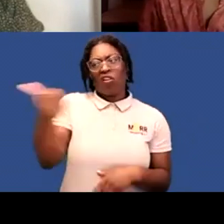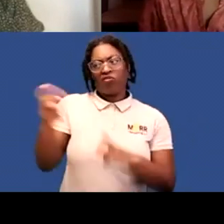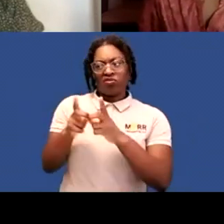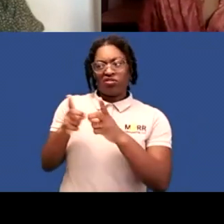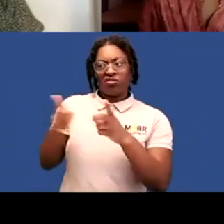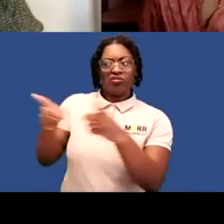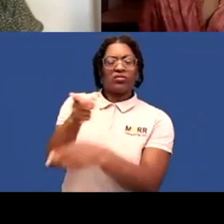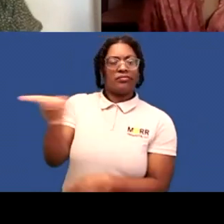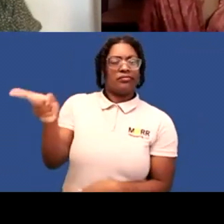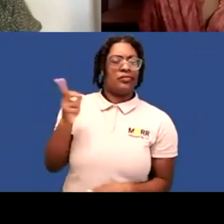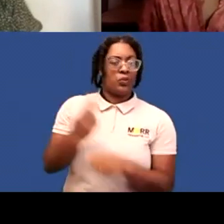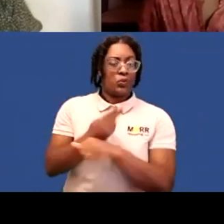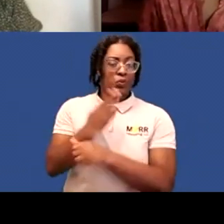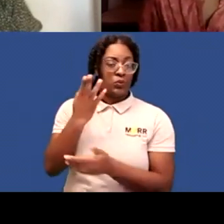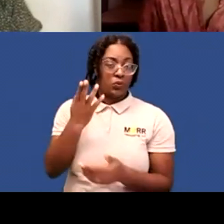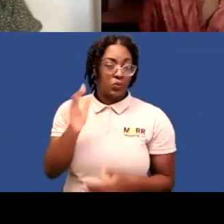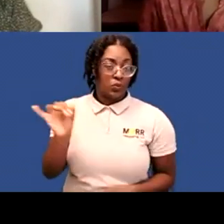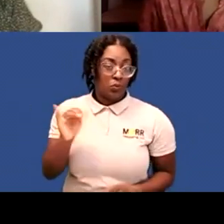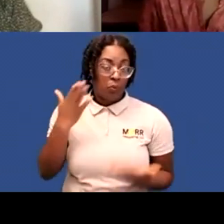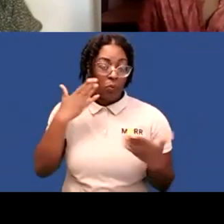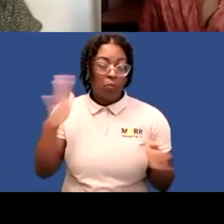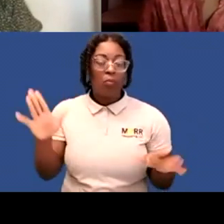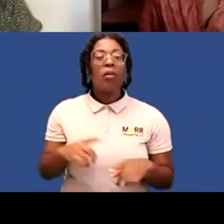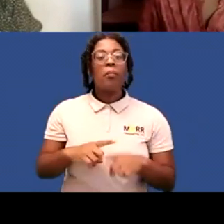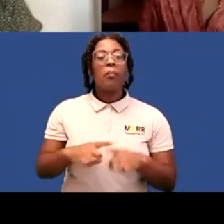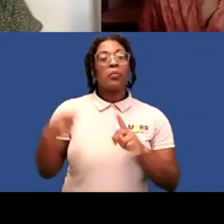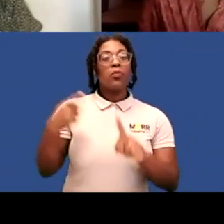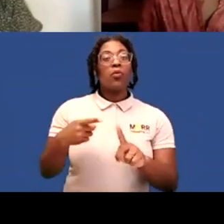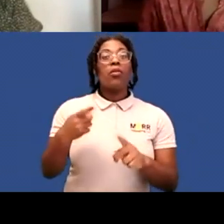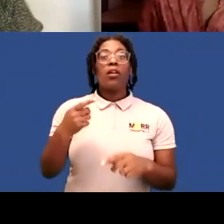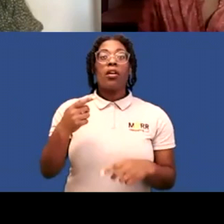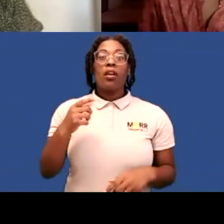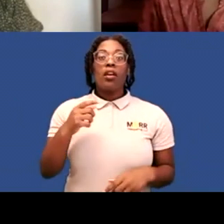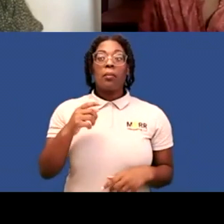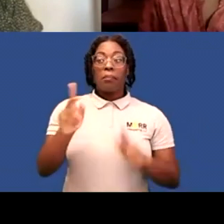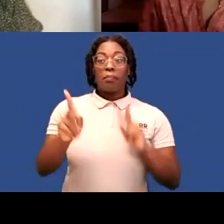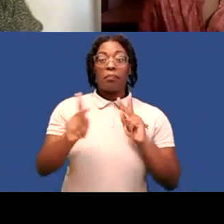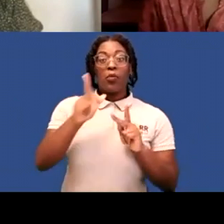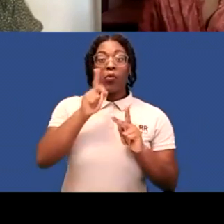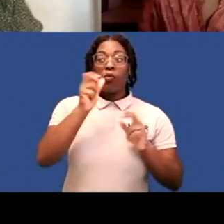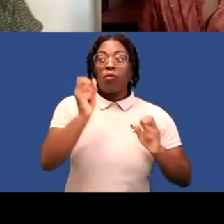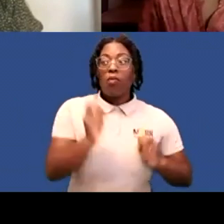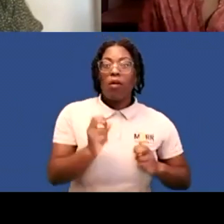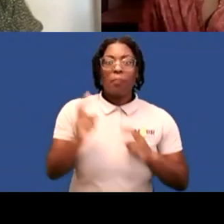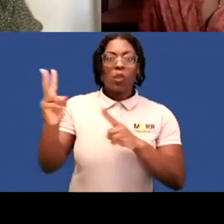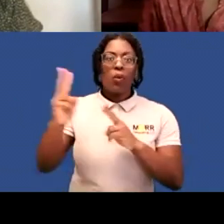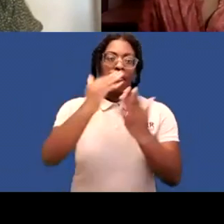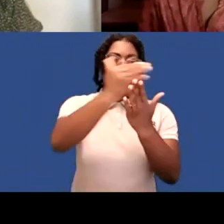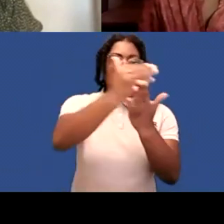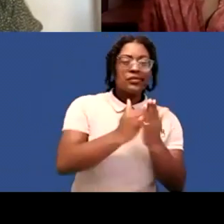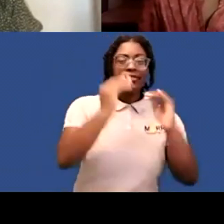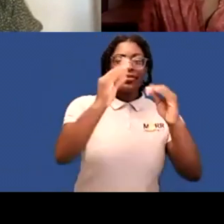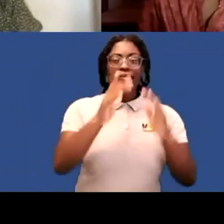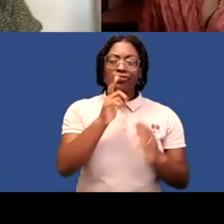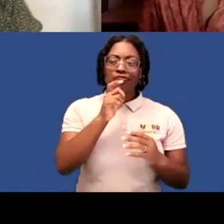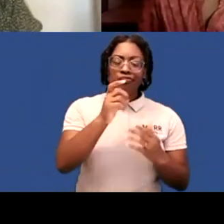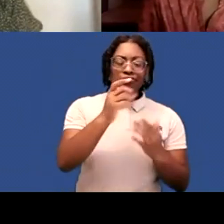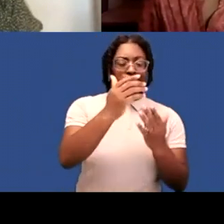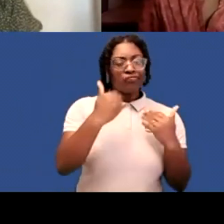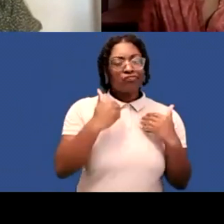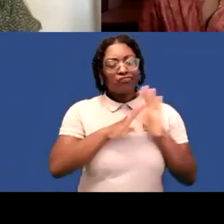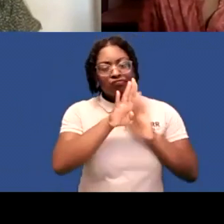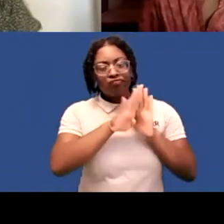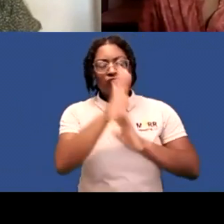carefully, but everybody's lessons are available who put them on to see. And I was really impressed how many people